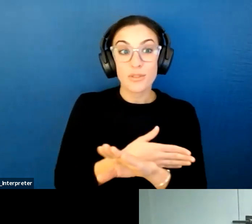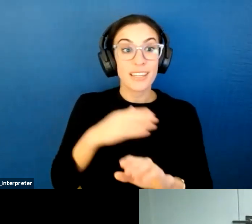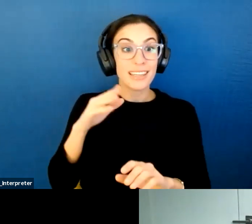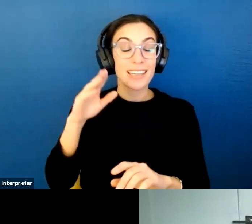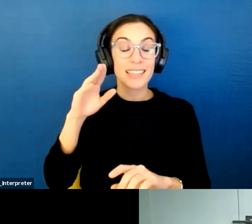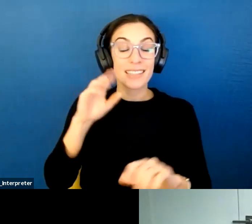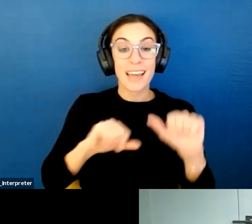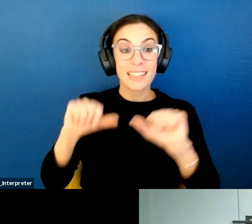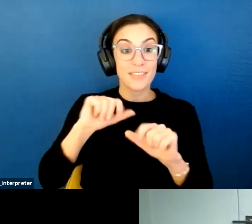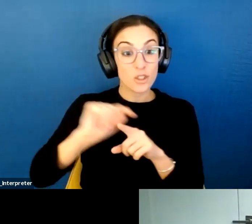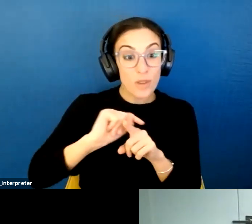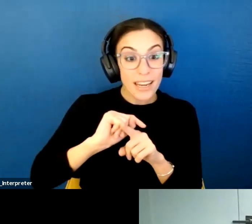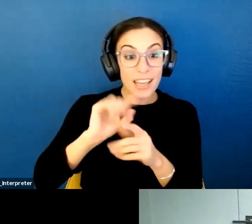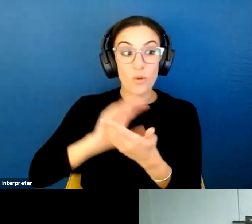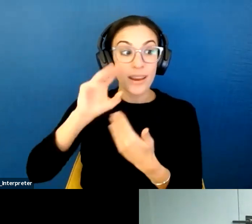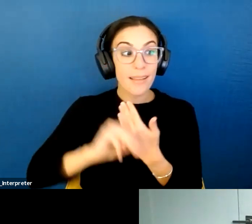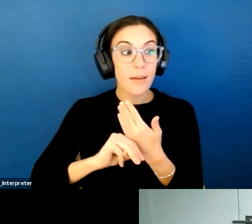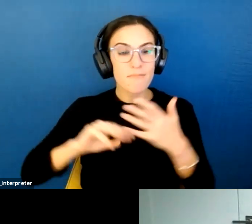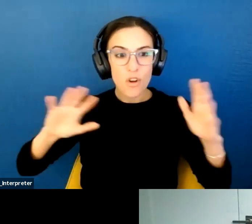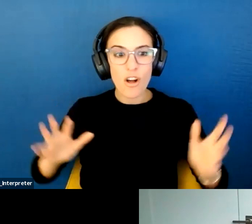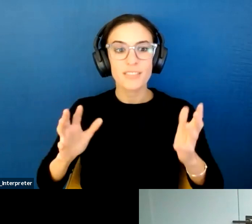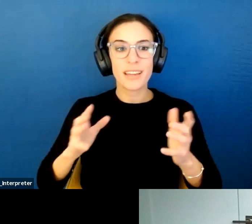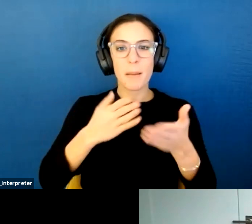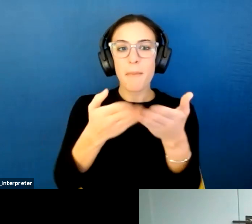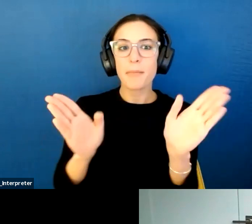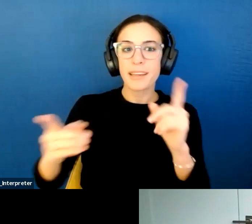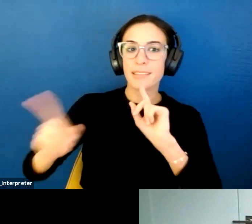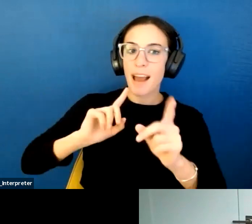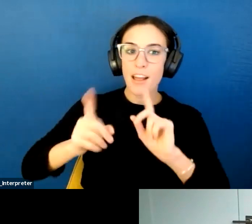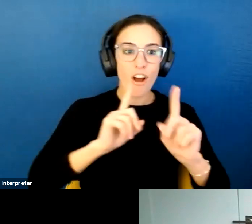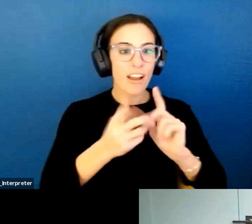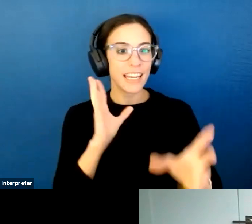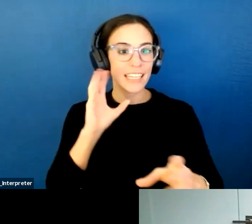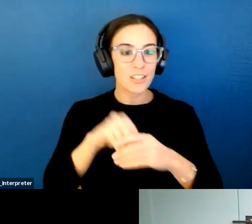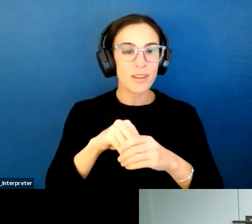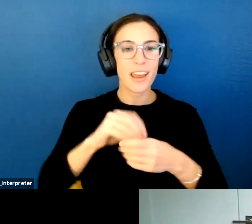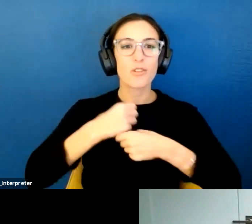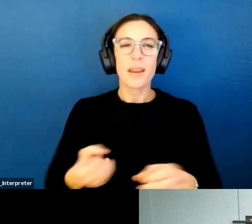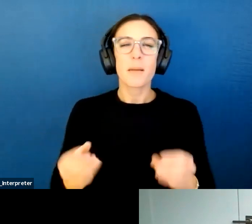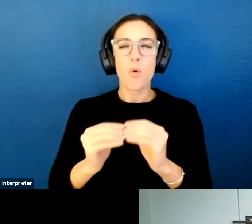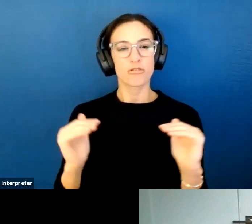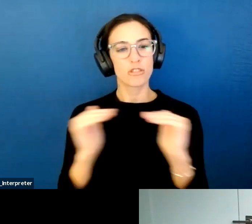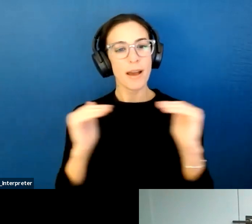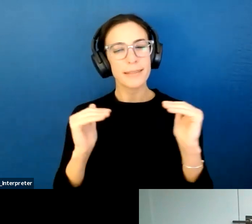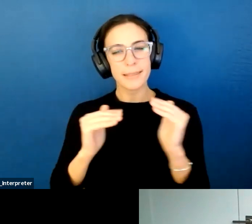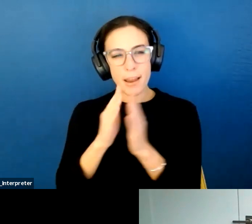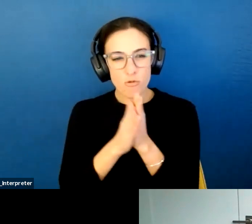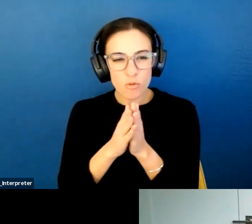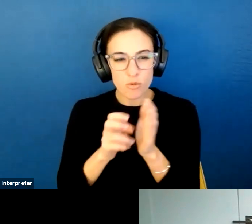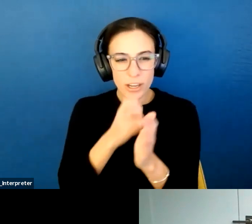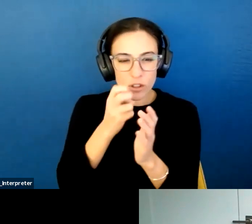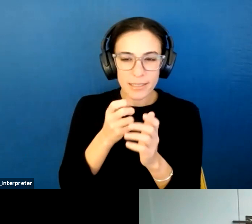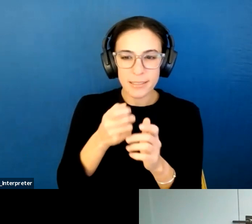curriculum, cultivating public dialogue and engagement, and creating more just and rigorous decision-making processes to